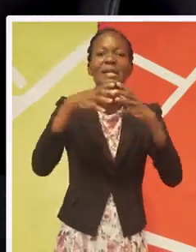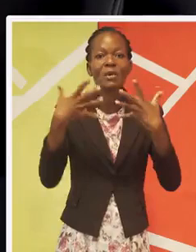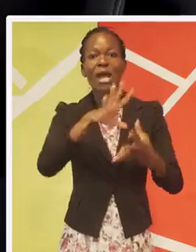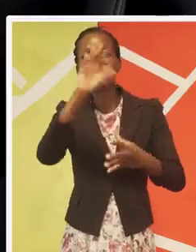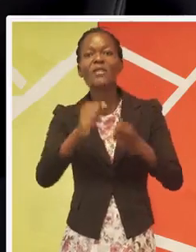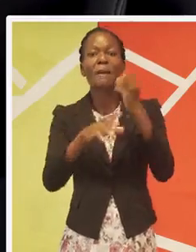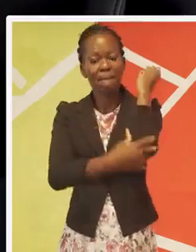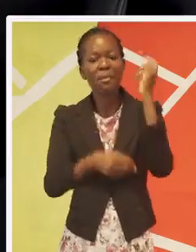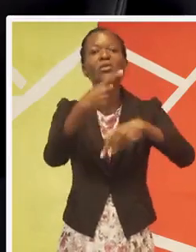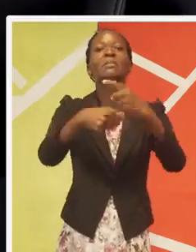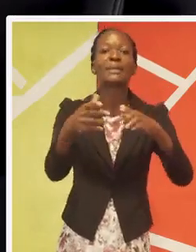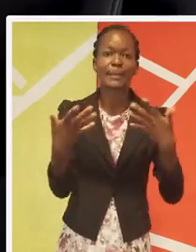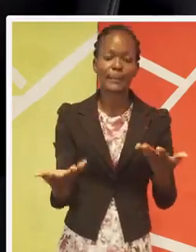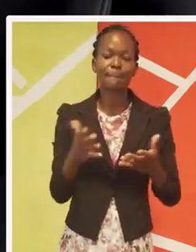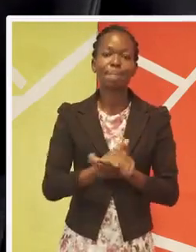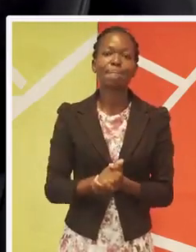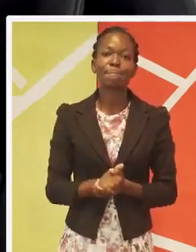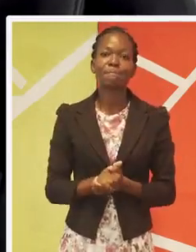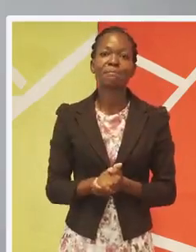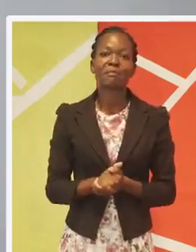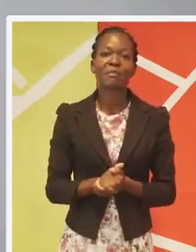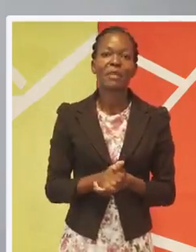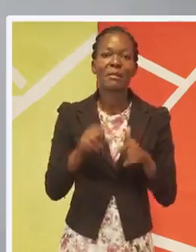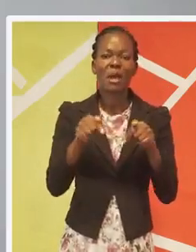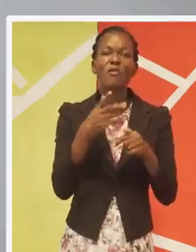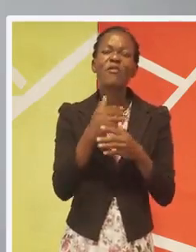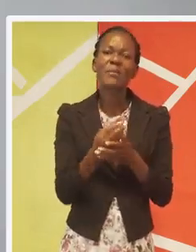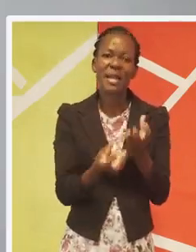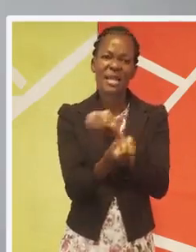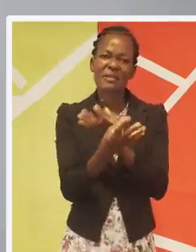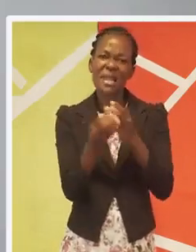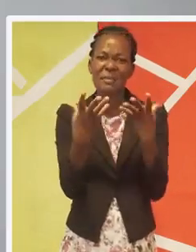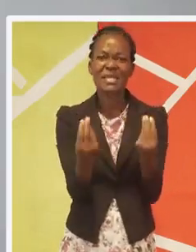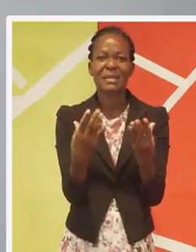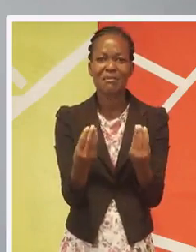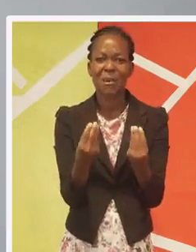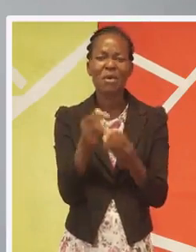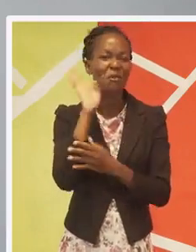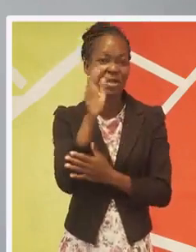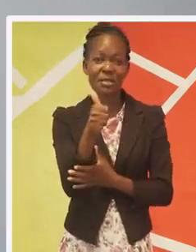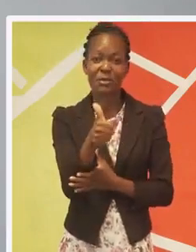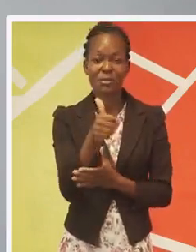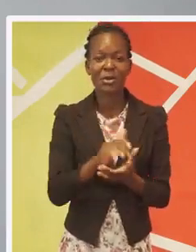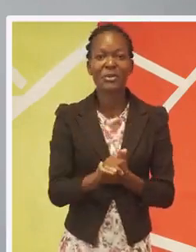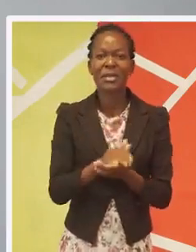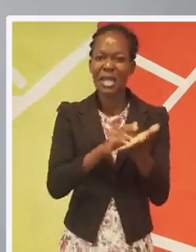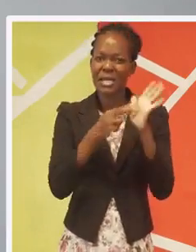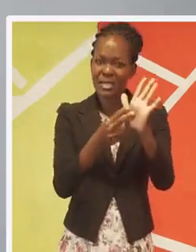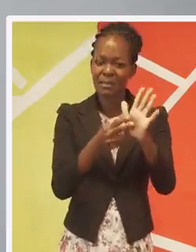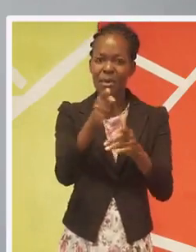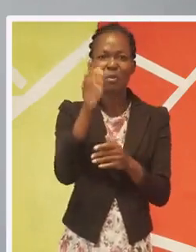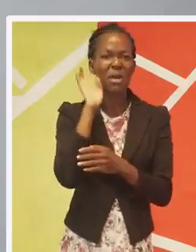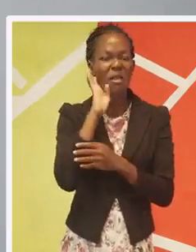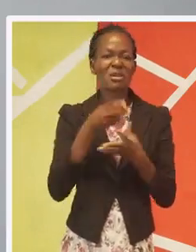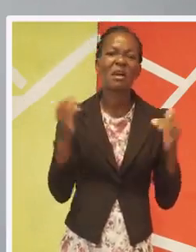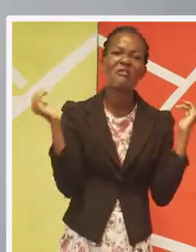neoliberalism. So let's get right into the content. So we've heard terms such as the